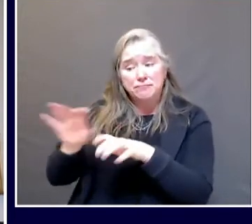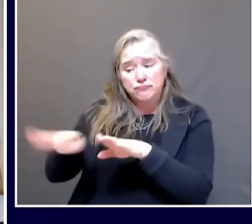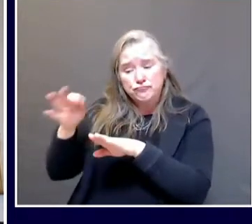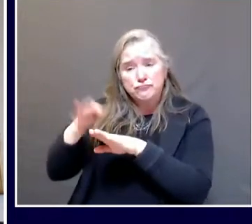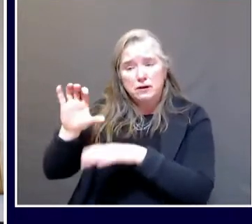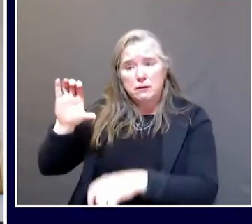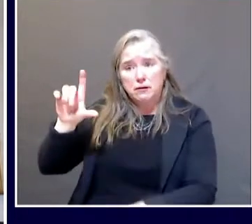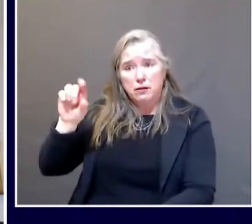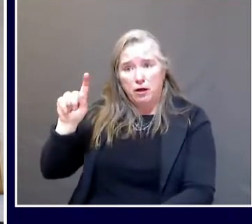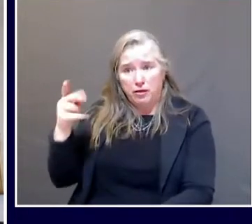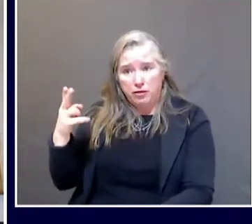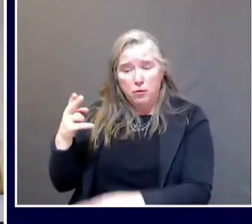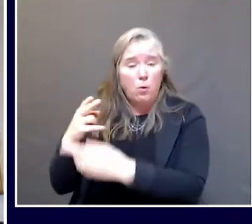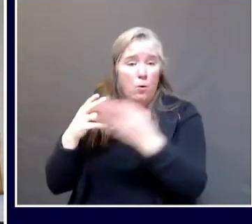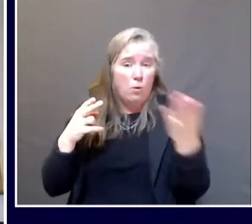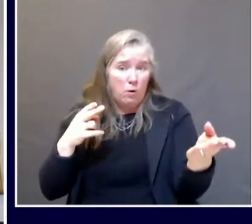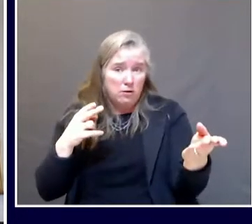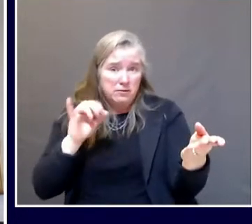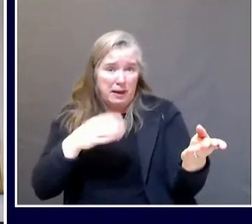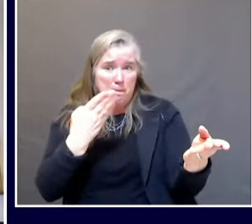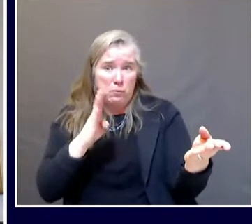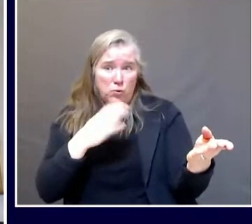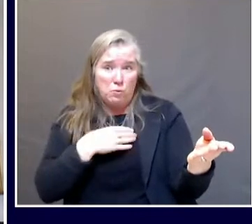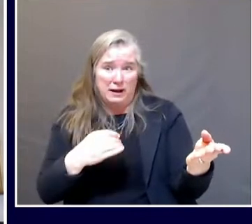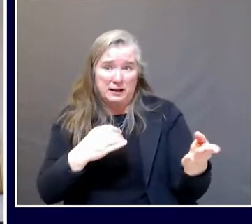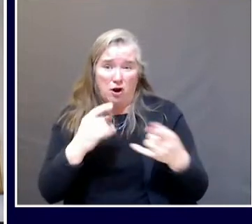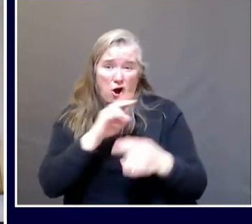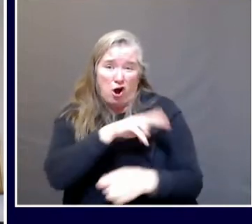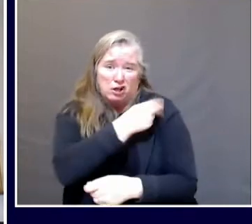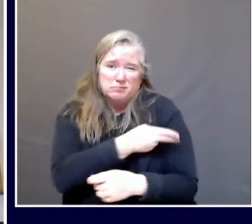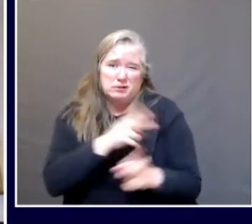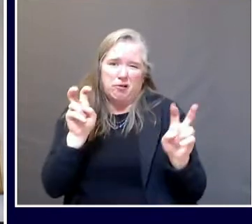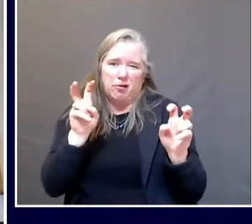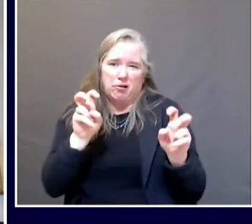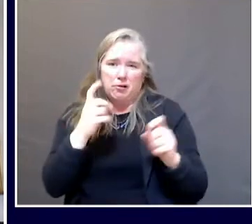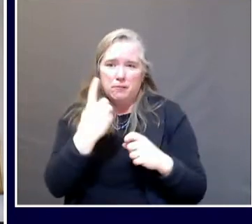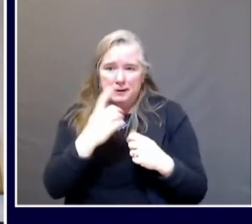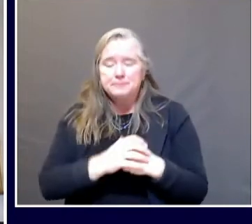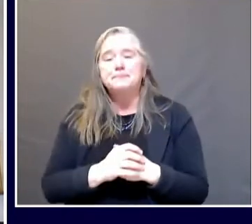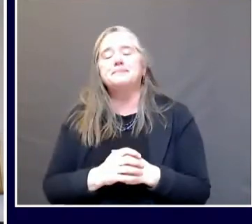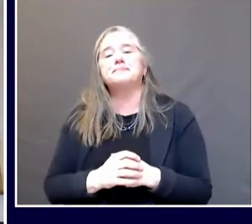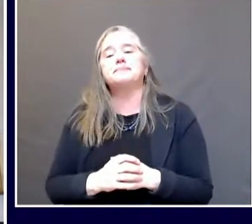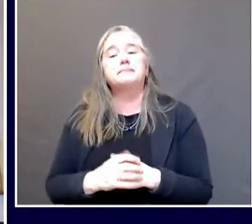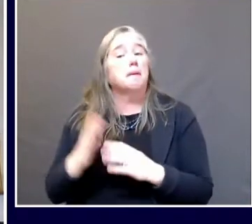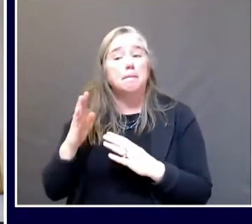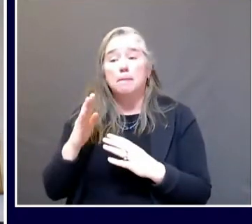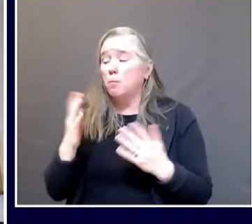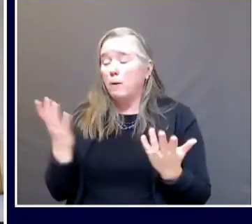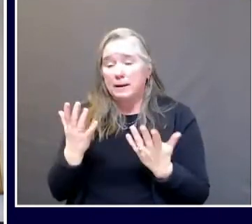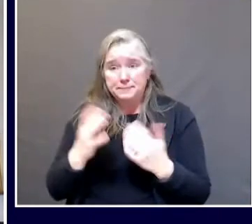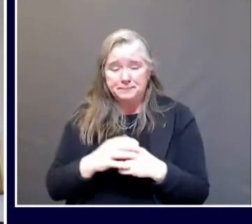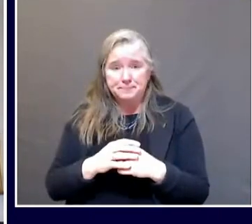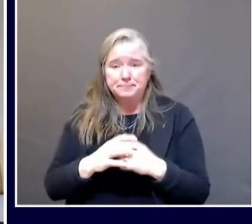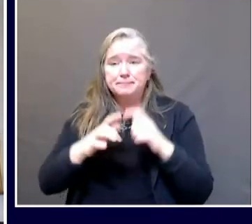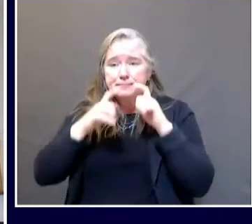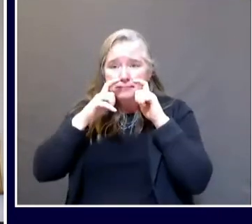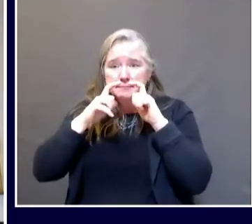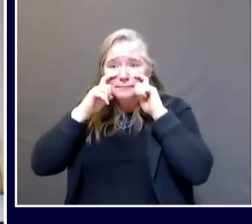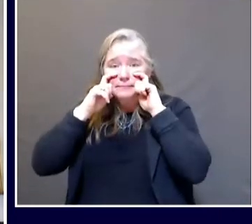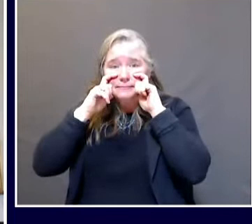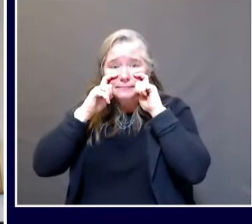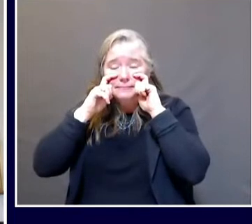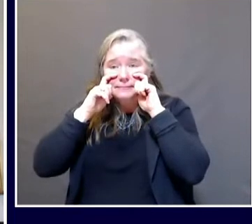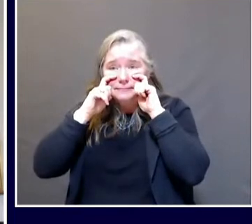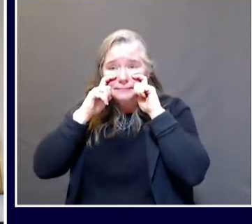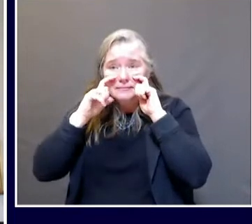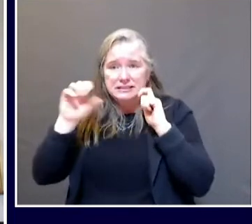one that's more sort of a standard hospital surgical one, they have a couple of features in common. The first is that they form a tight or pretty